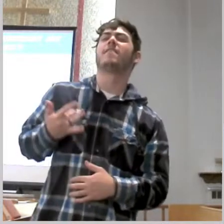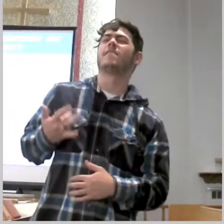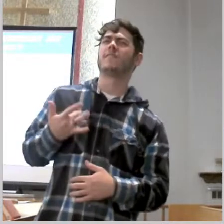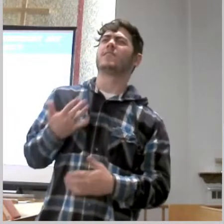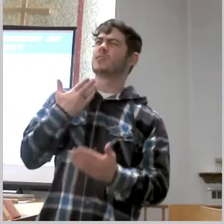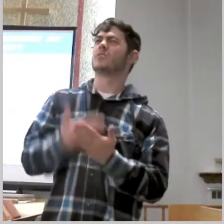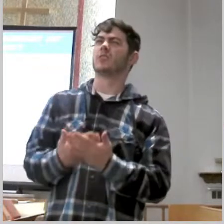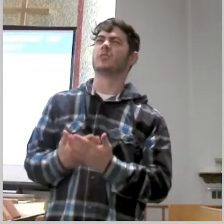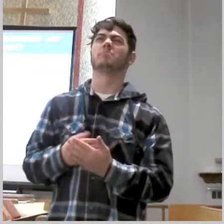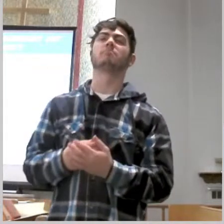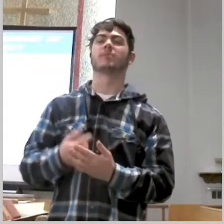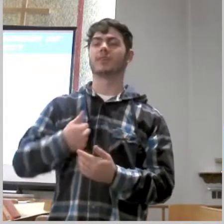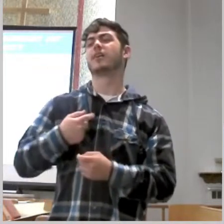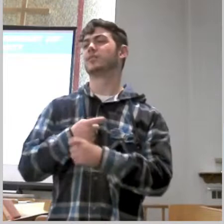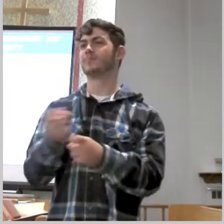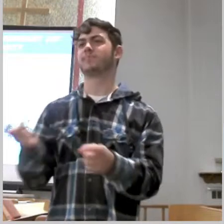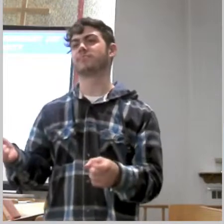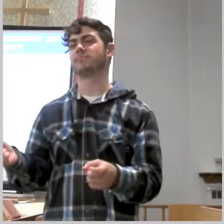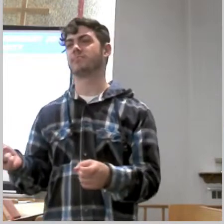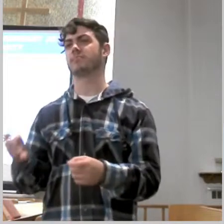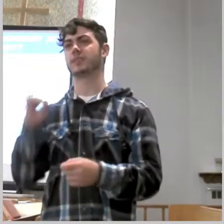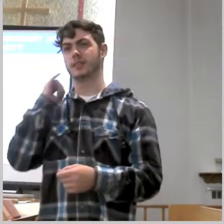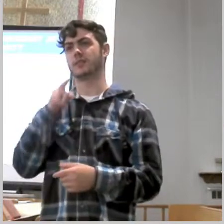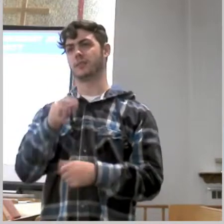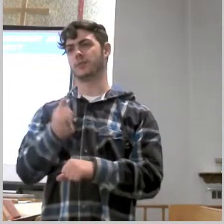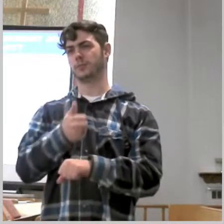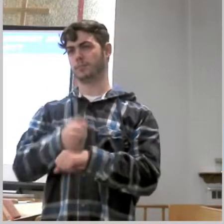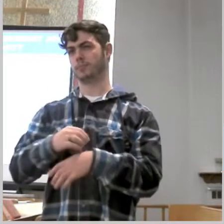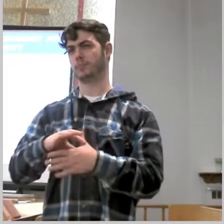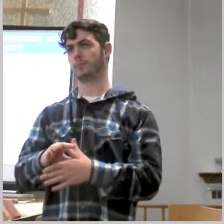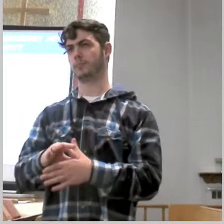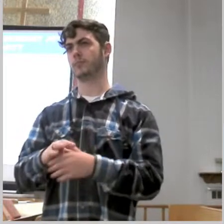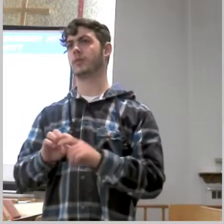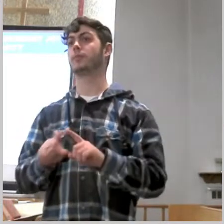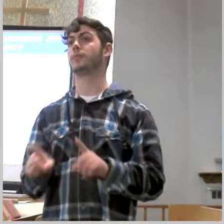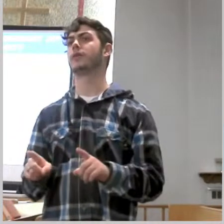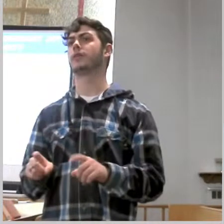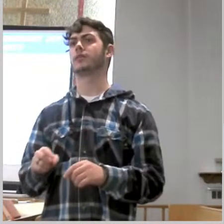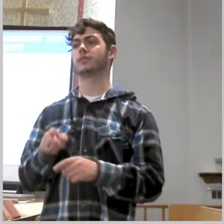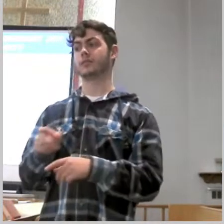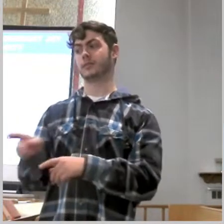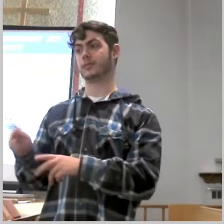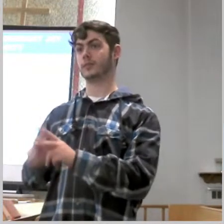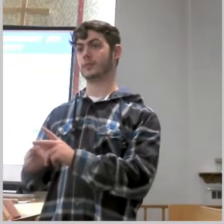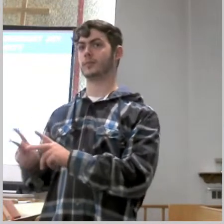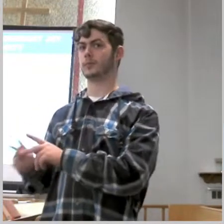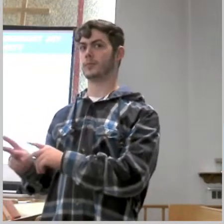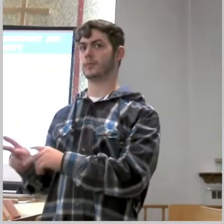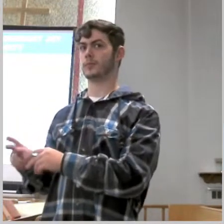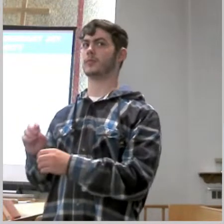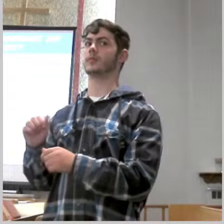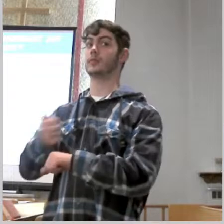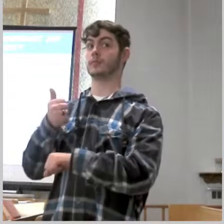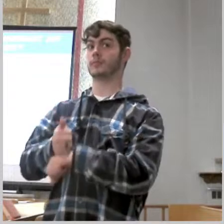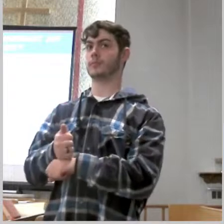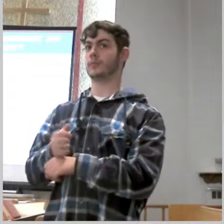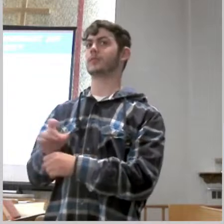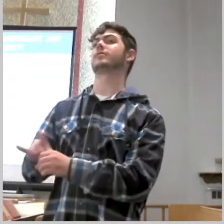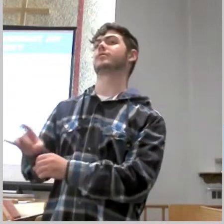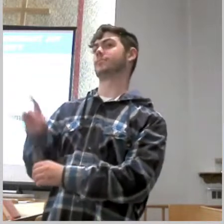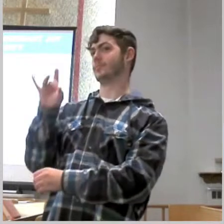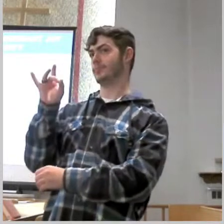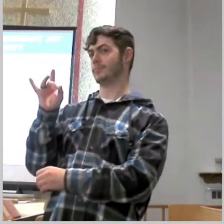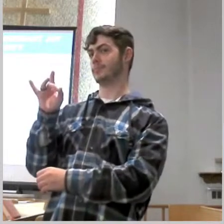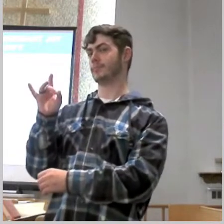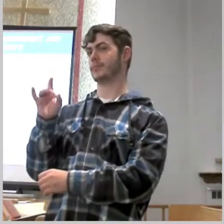what determines my giving. But here we see in these people, we'll call them spiritual people, they determine